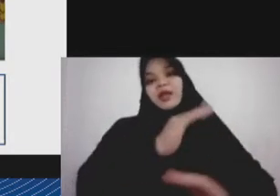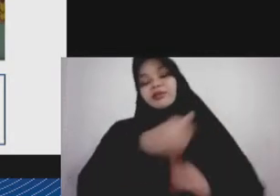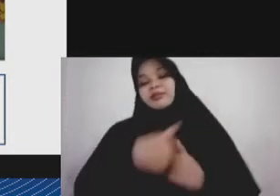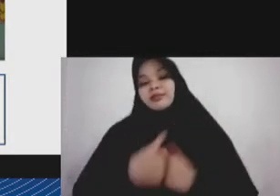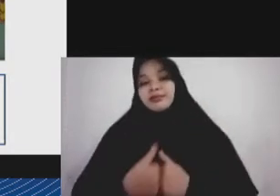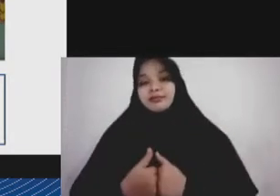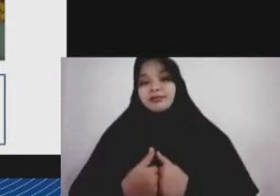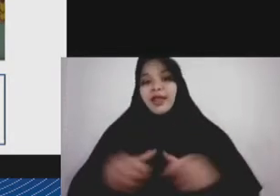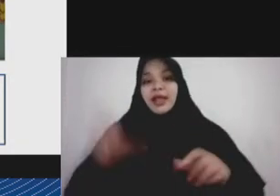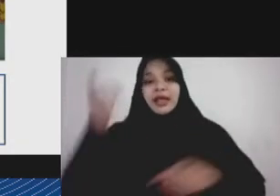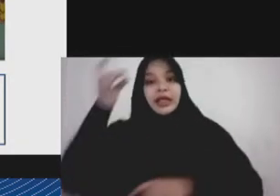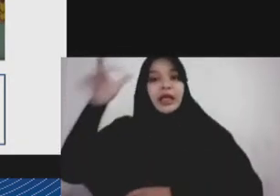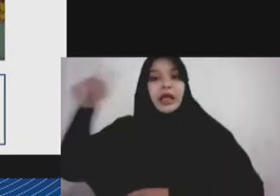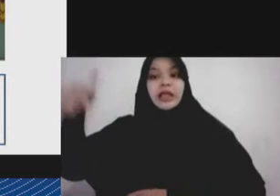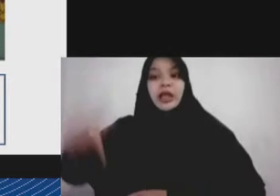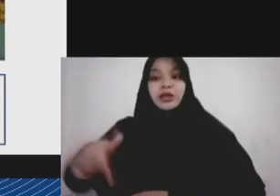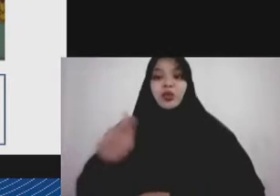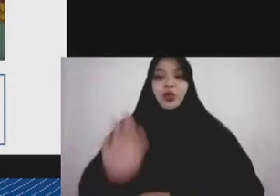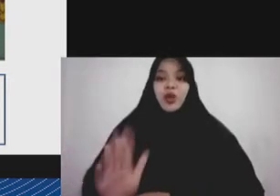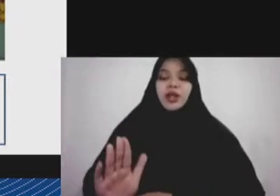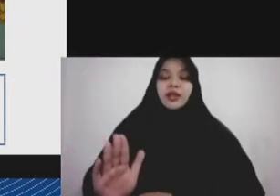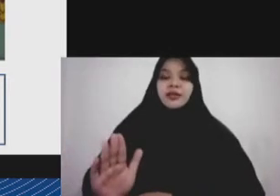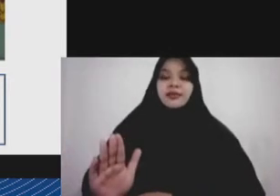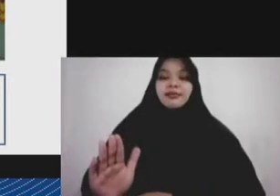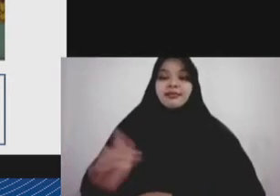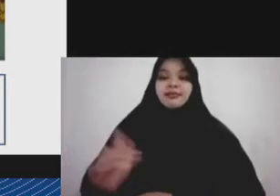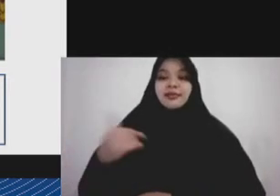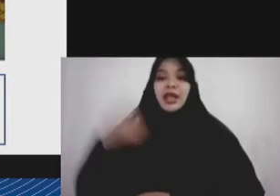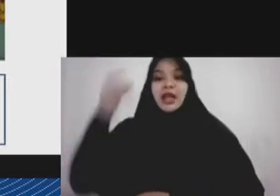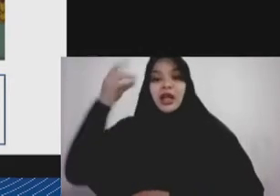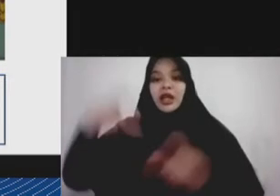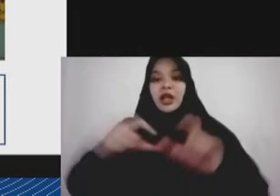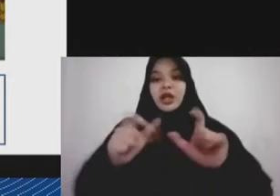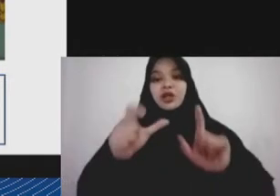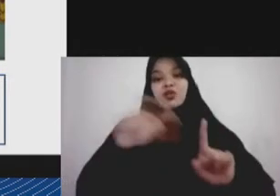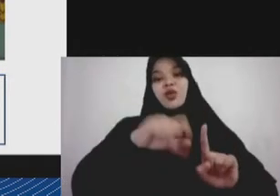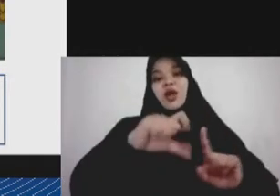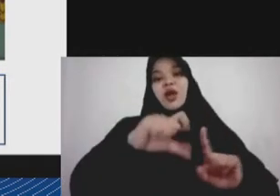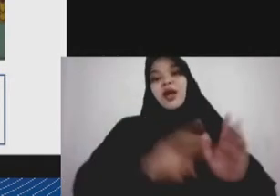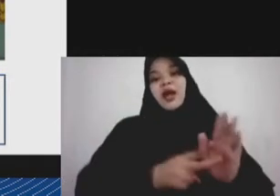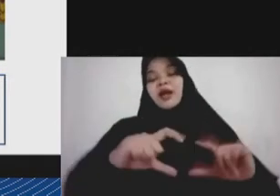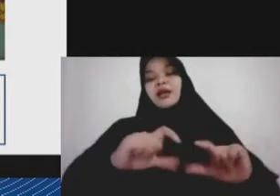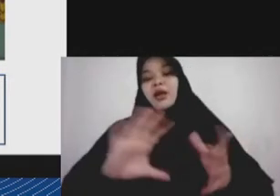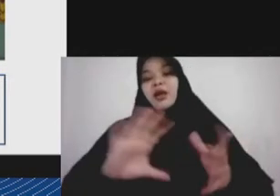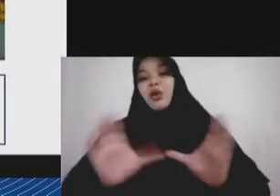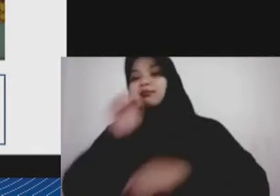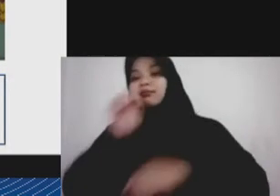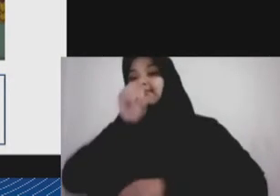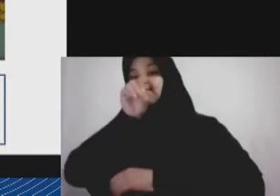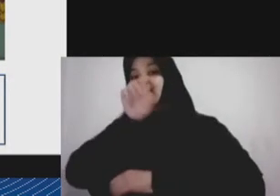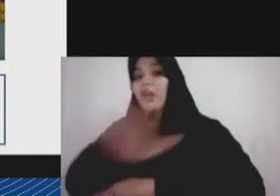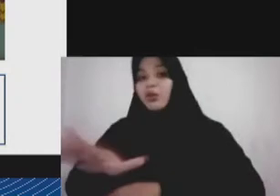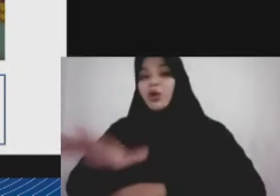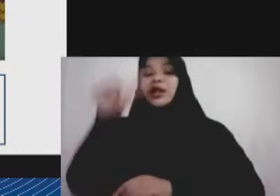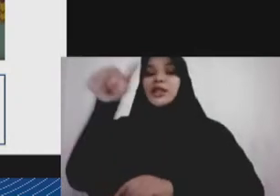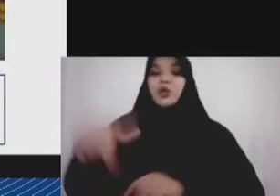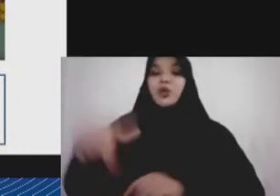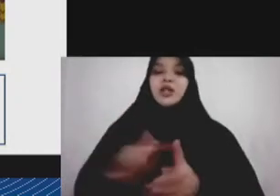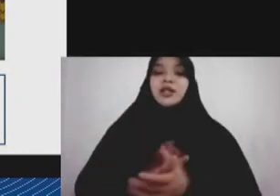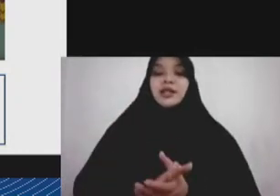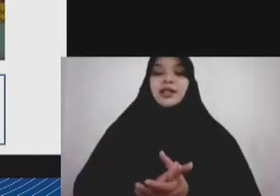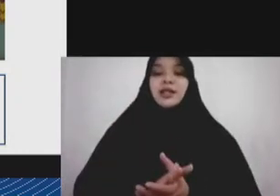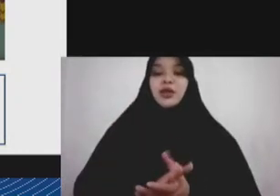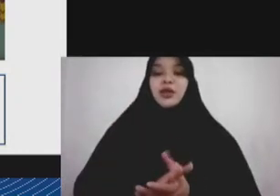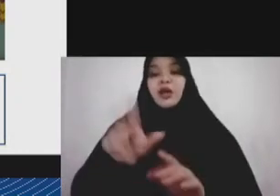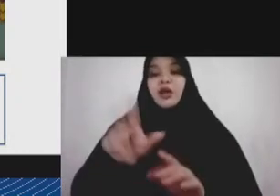Village, in the village of Bayan District, Sukadana, North Lombok. The declaration of the free DV village model